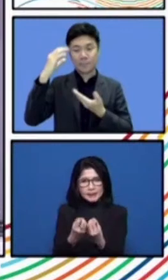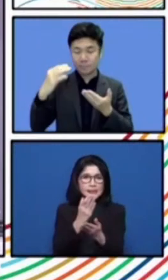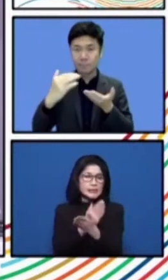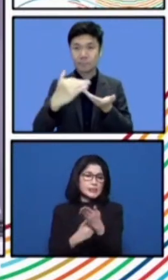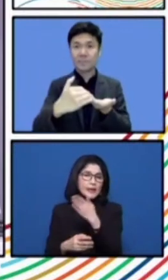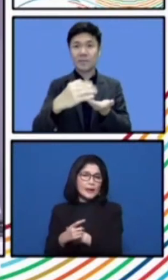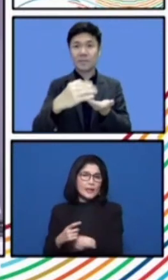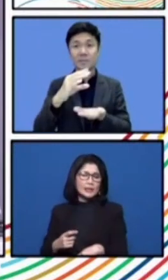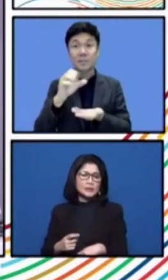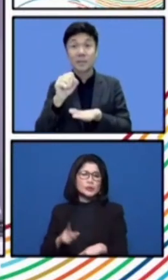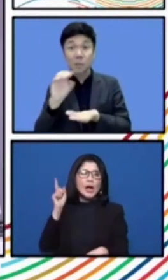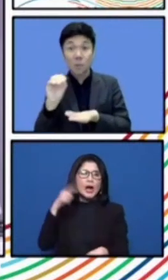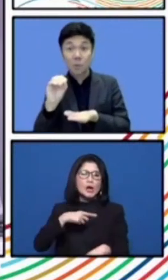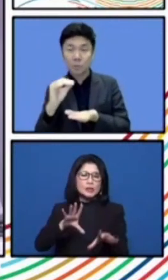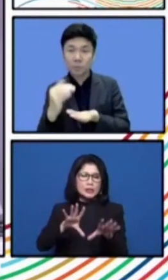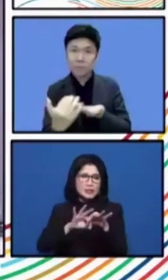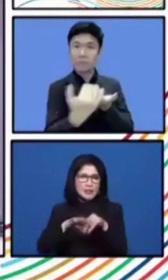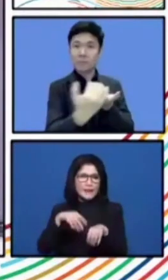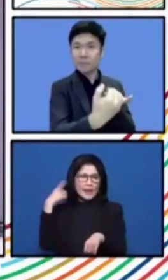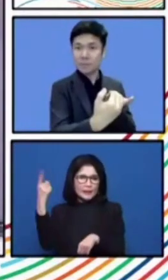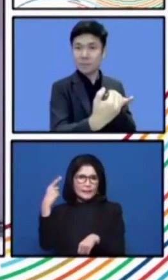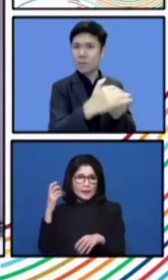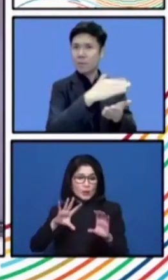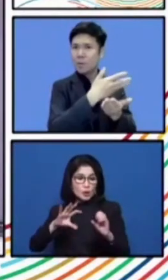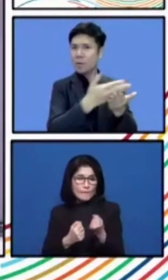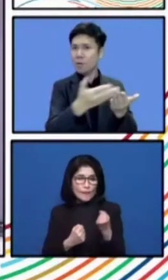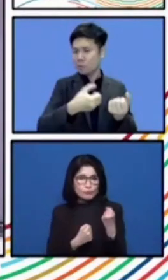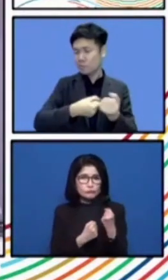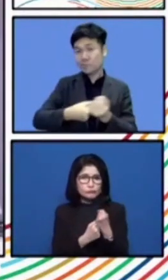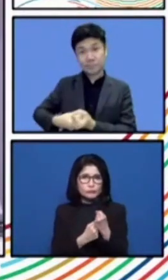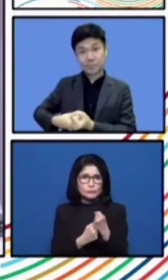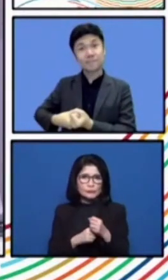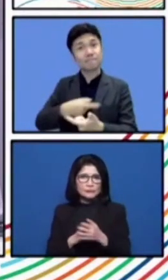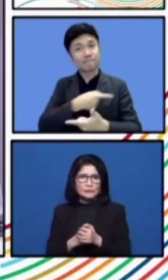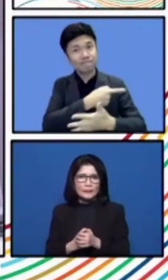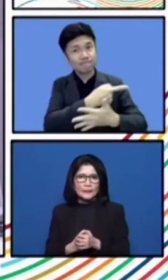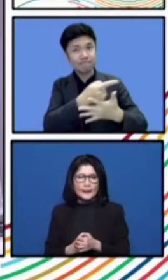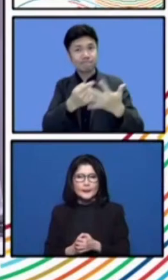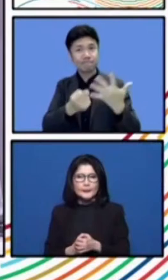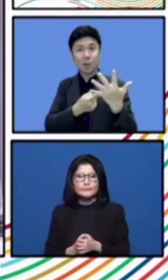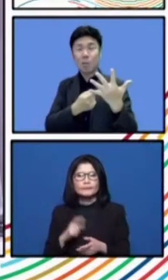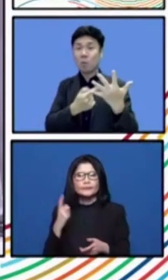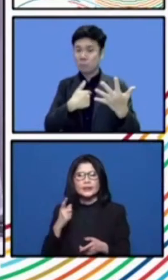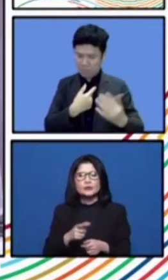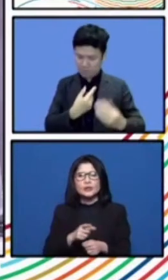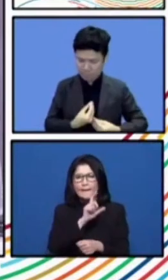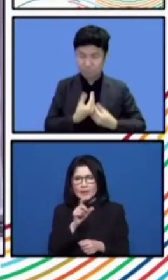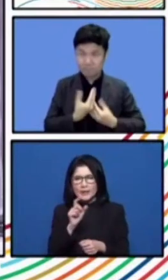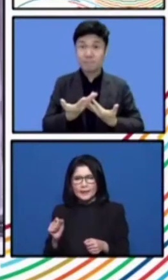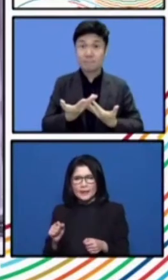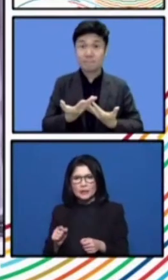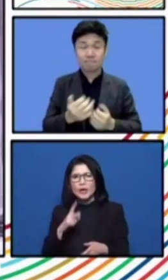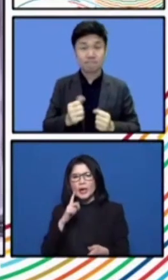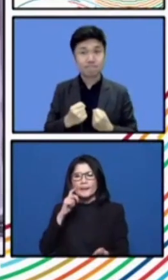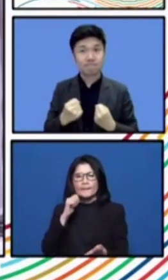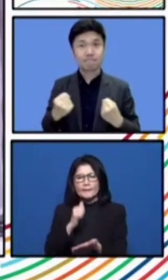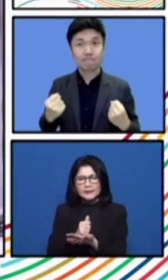stakeholders to ensure our stories are told they are reported included